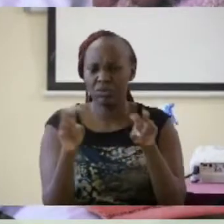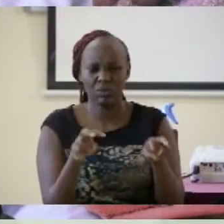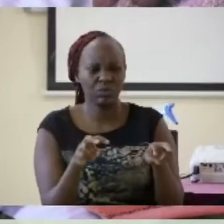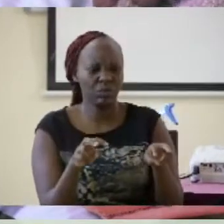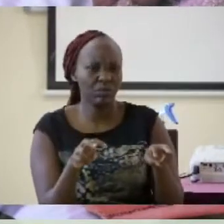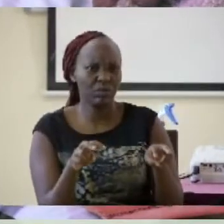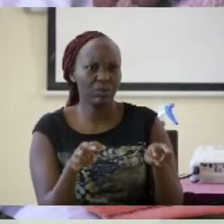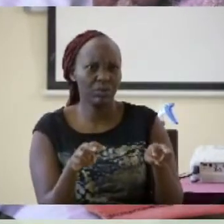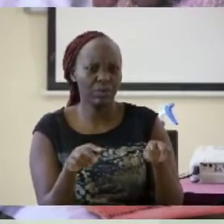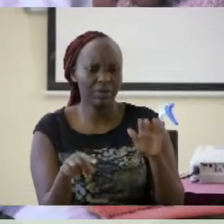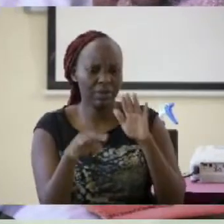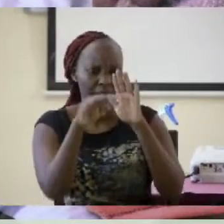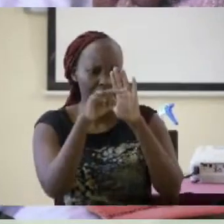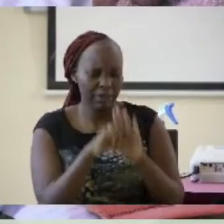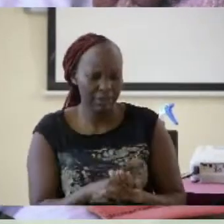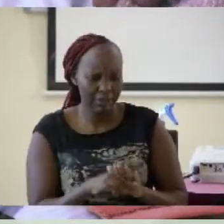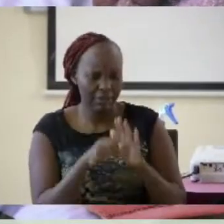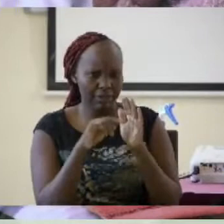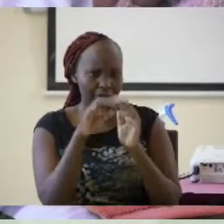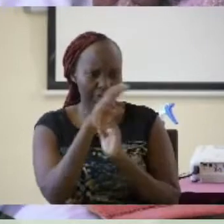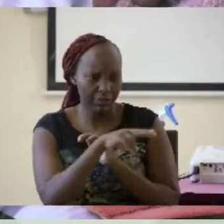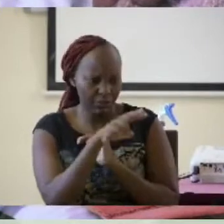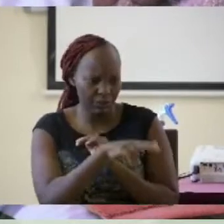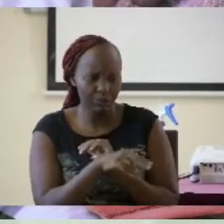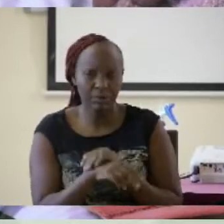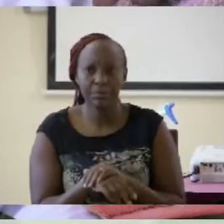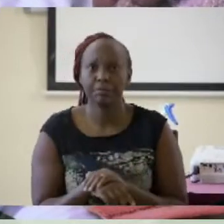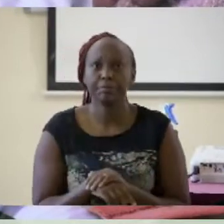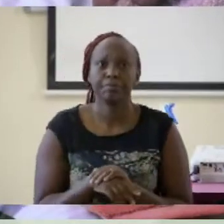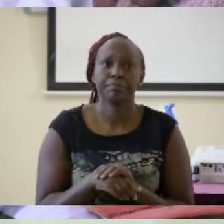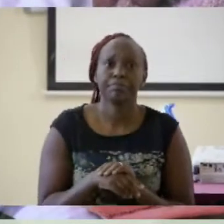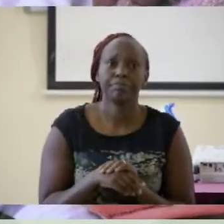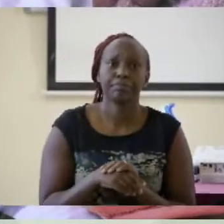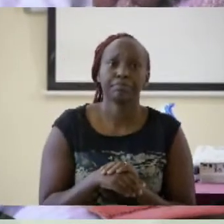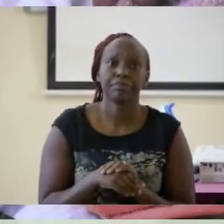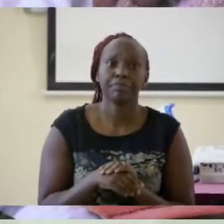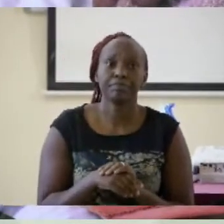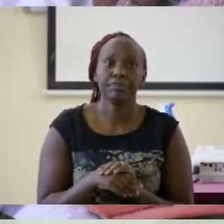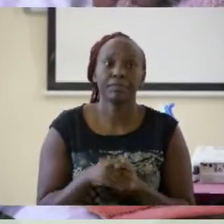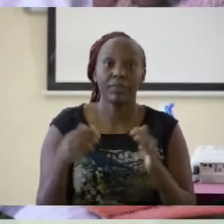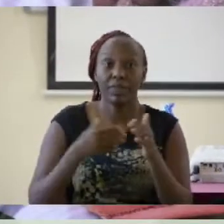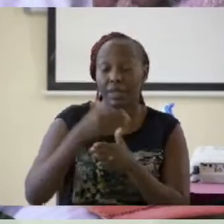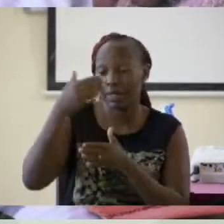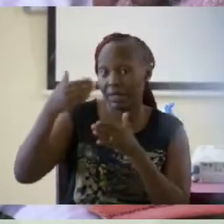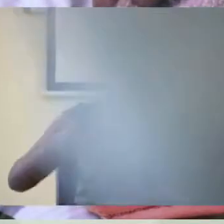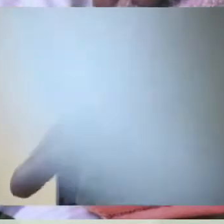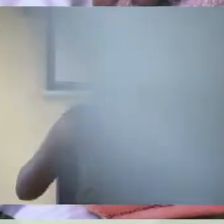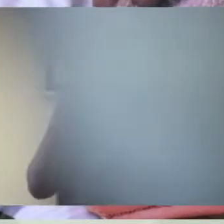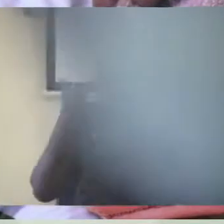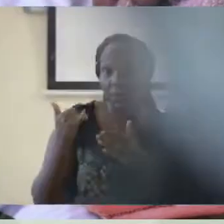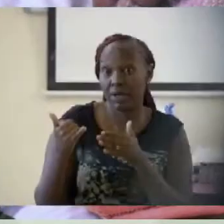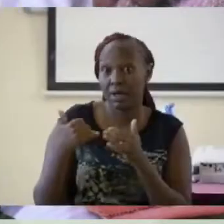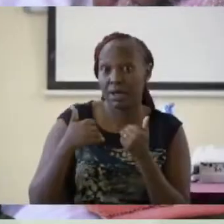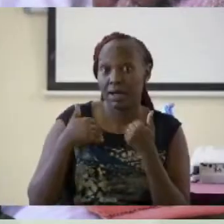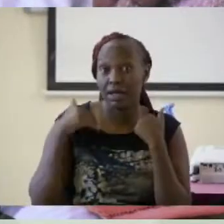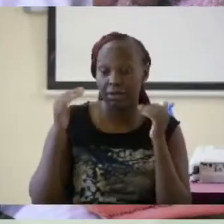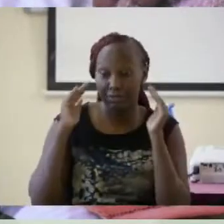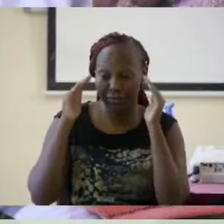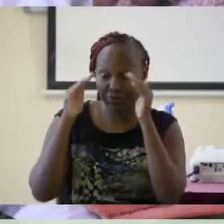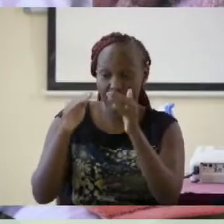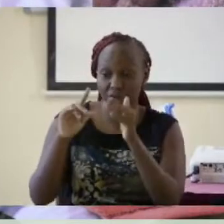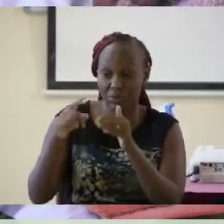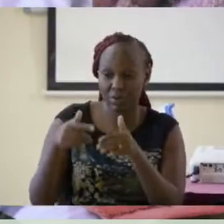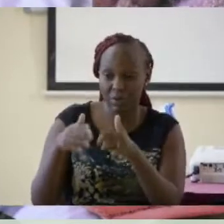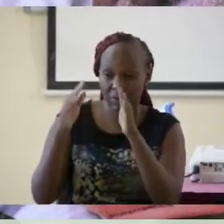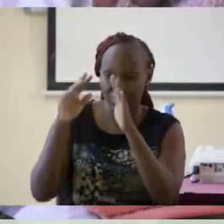a negative attitude. And at the end, because of this bias, they are